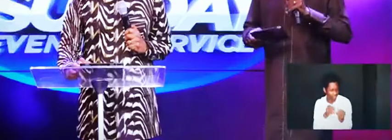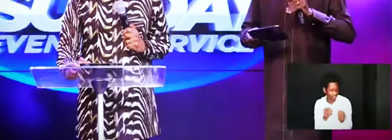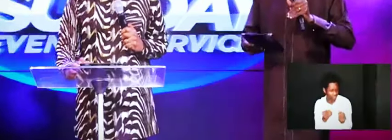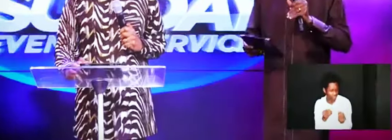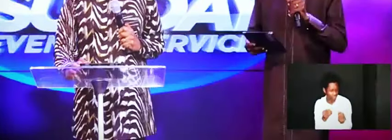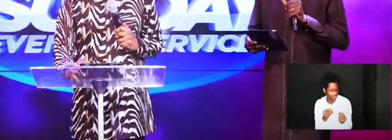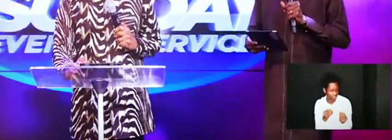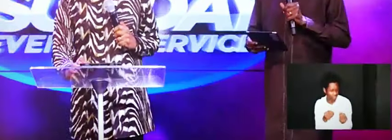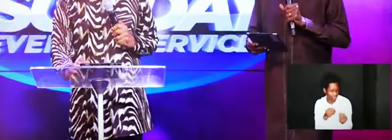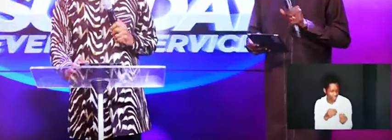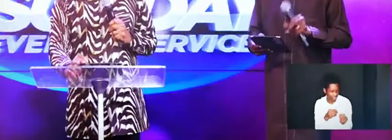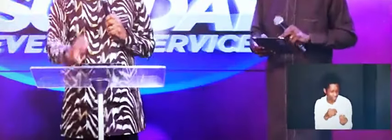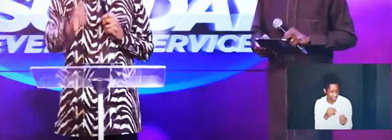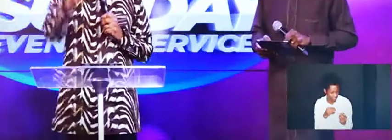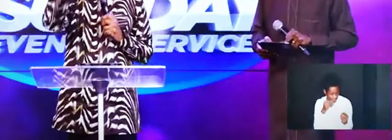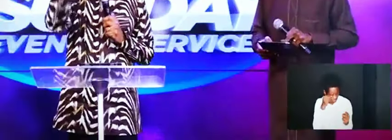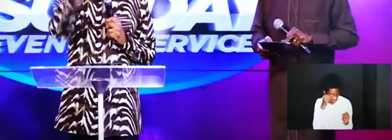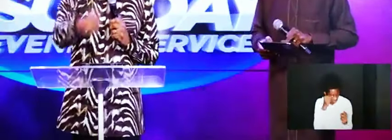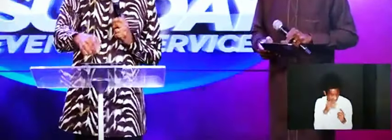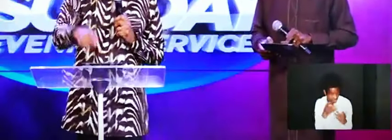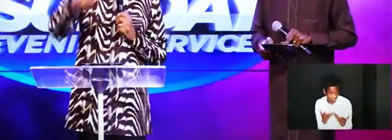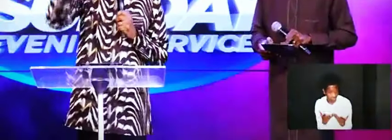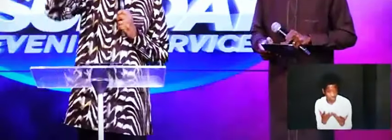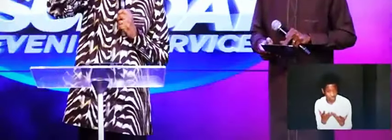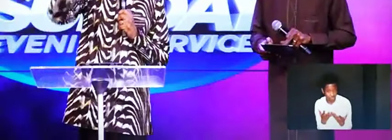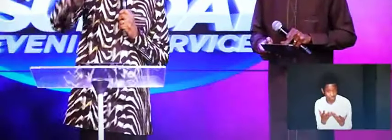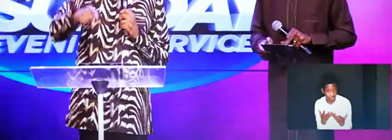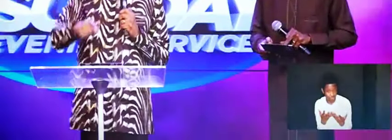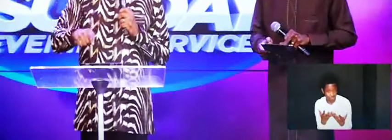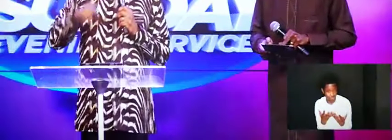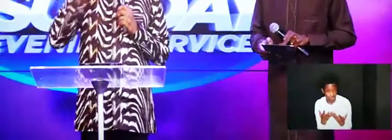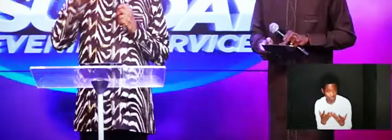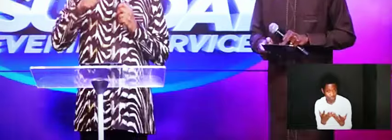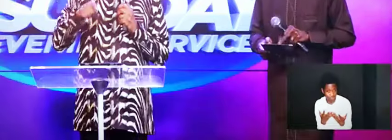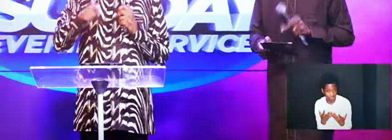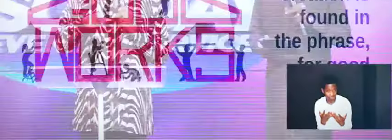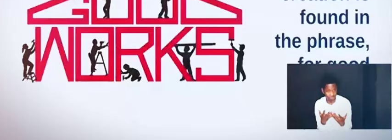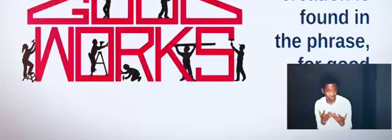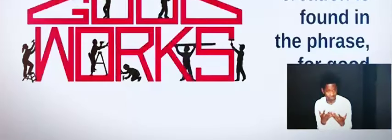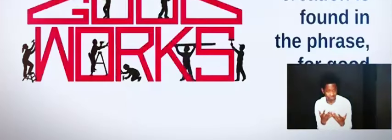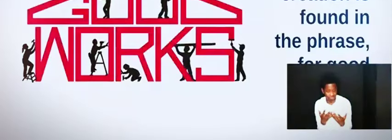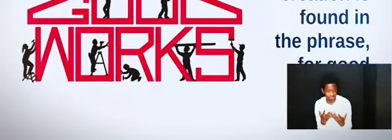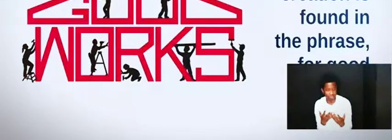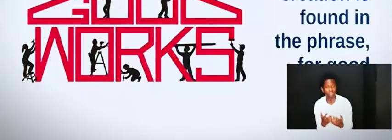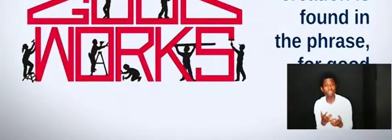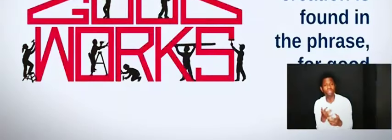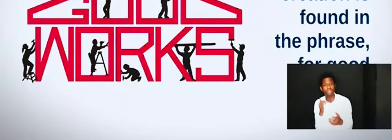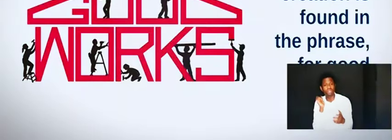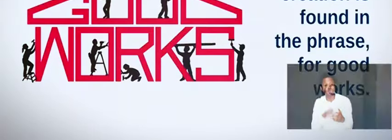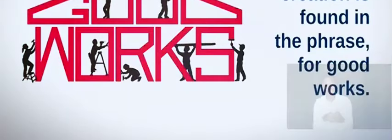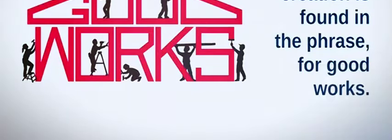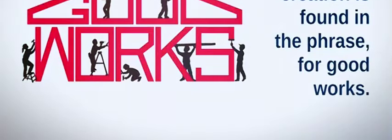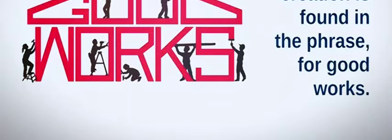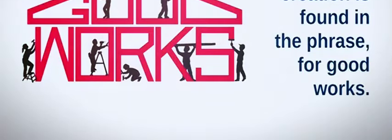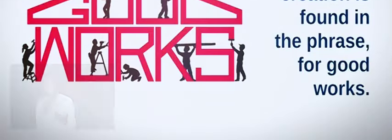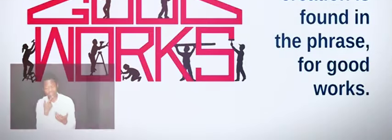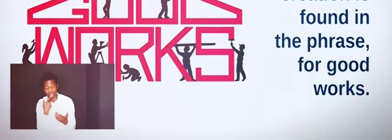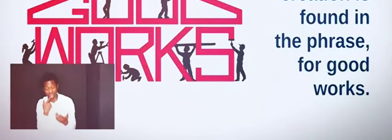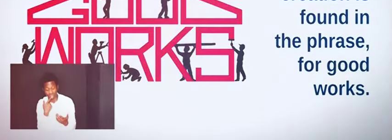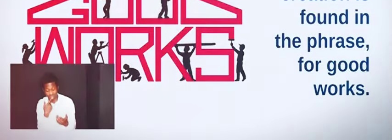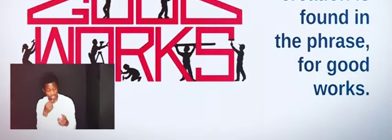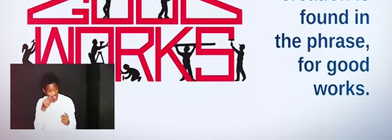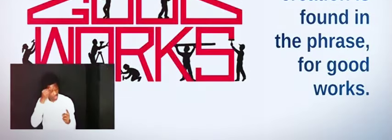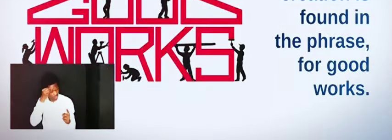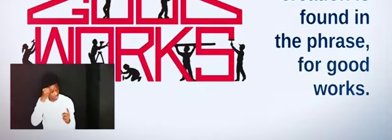the object of this new creation is found in the phrase for good works